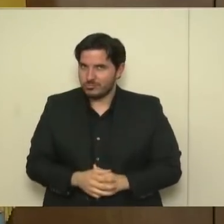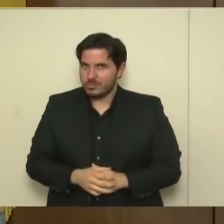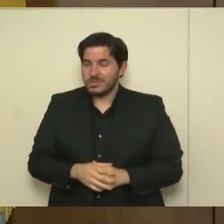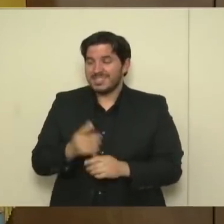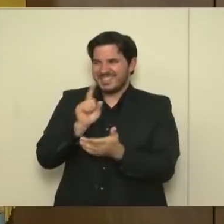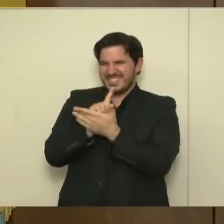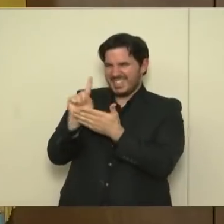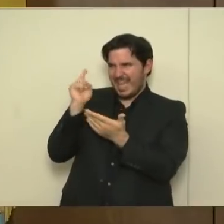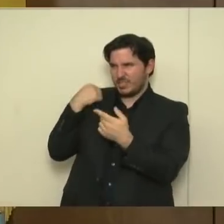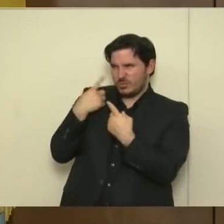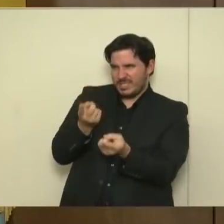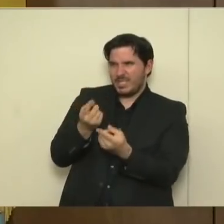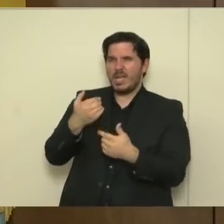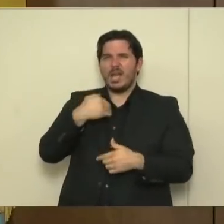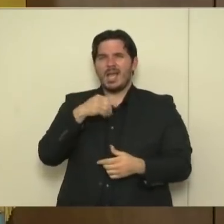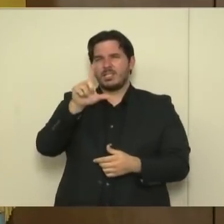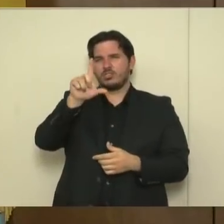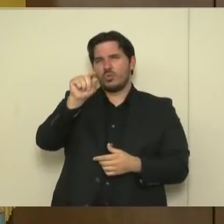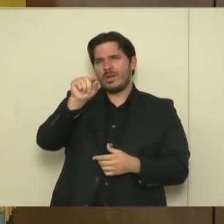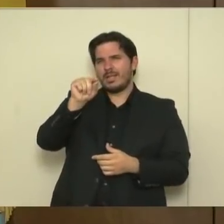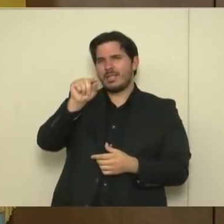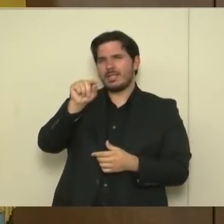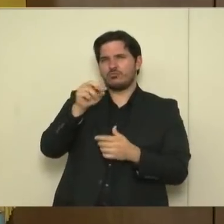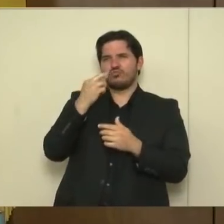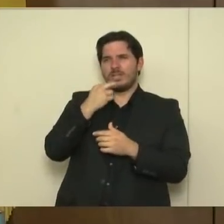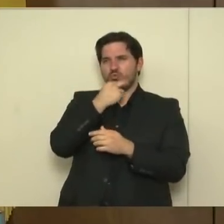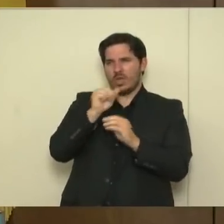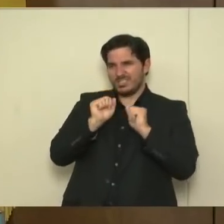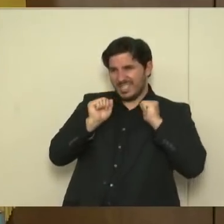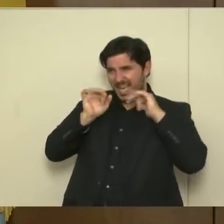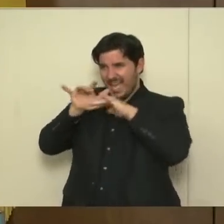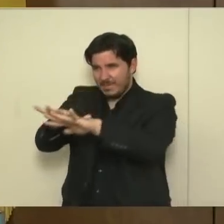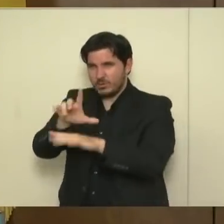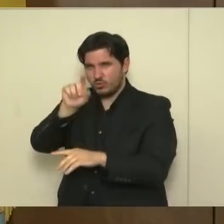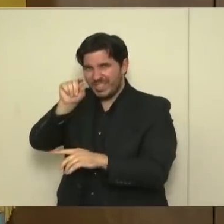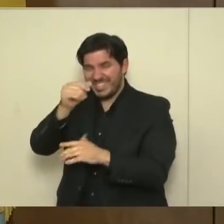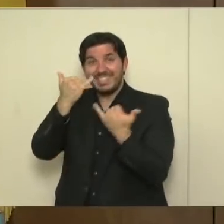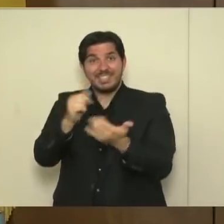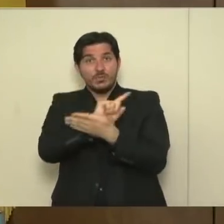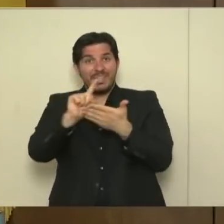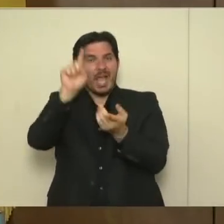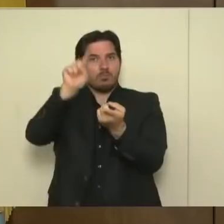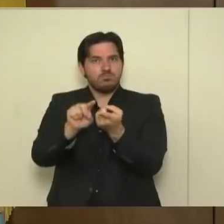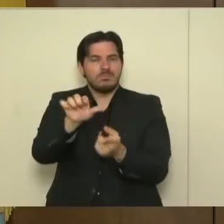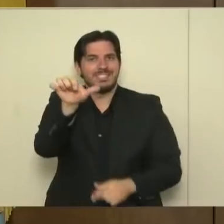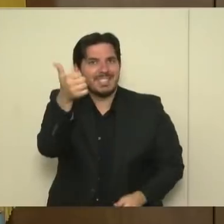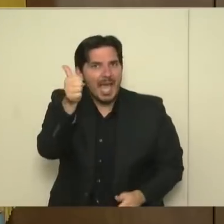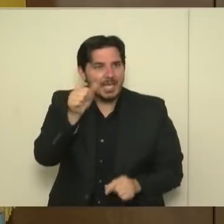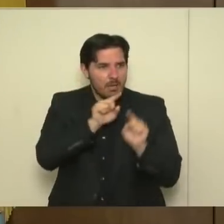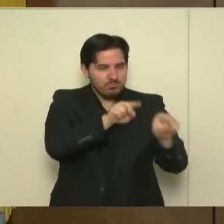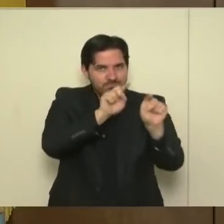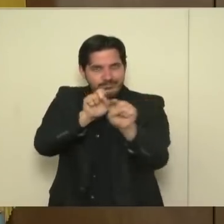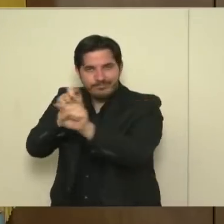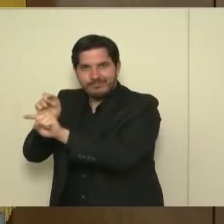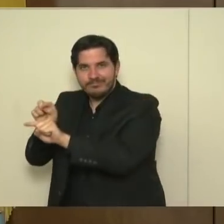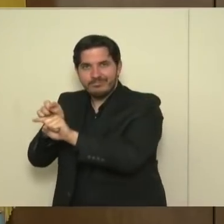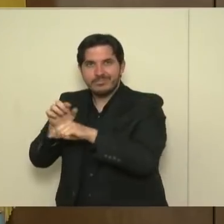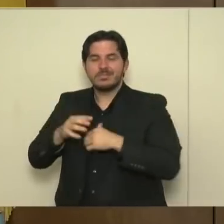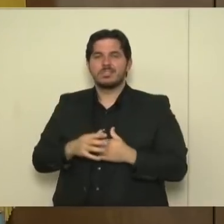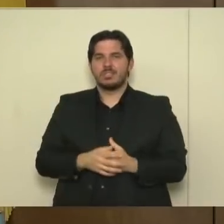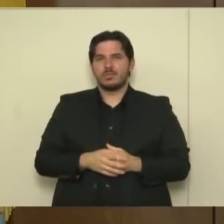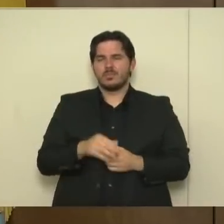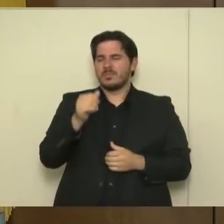responses involving restaurants. This week, we have 10. We also have a general decline in rapid responses from